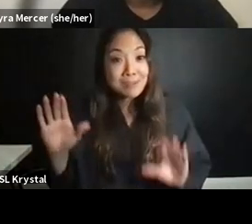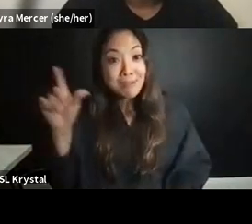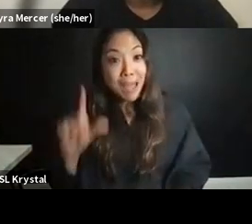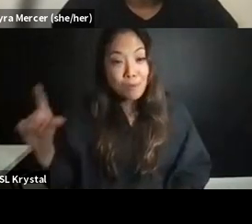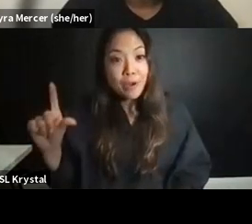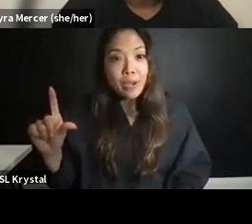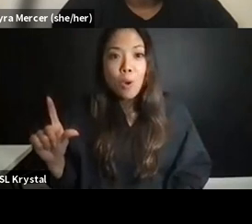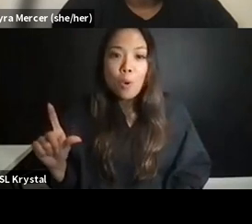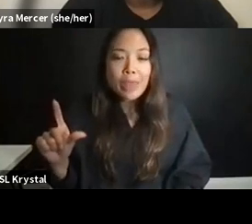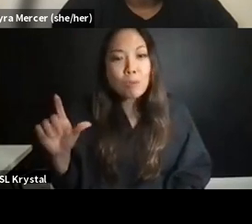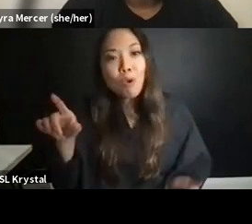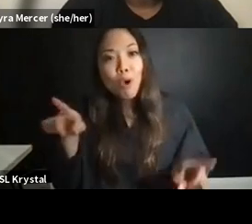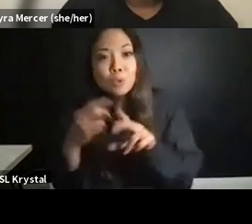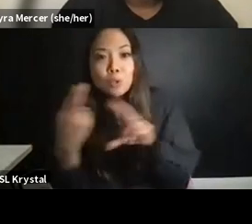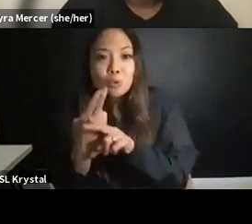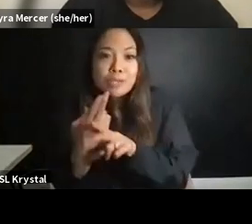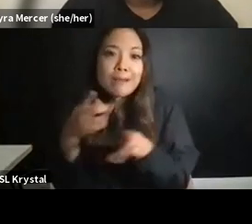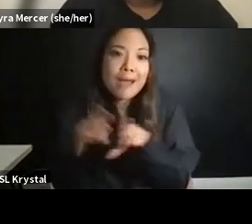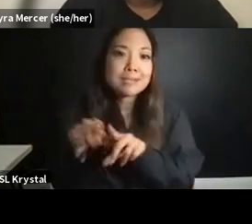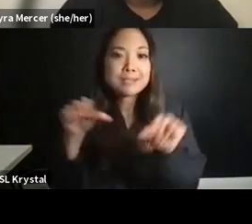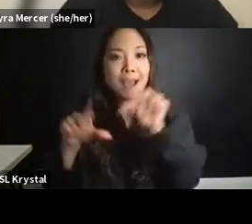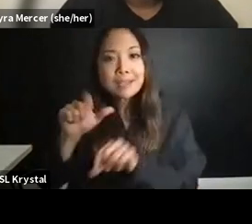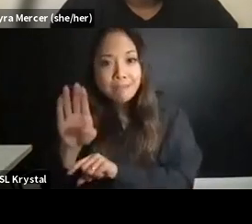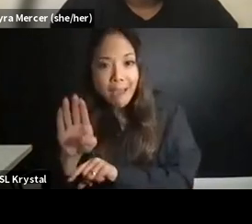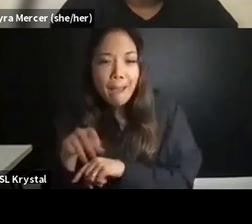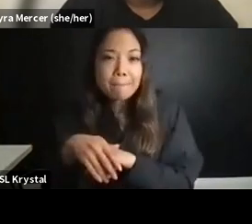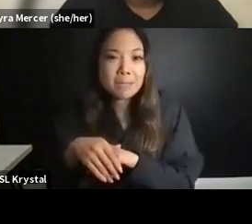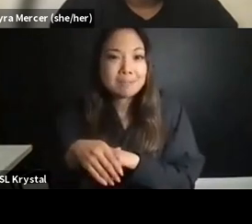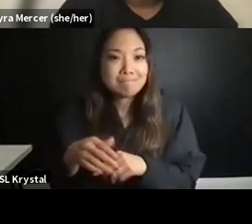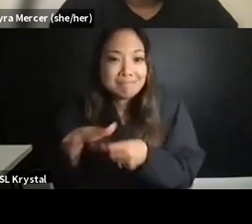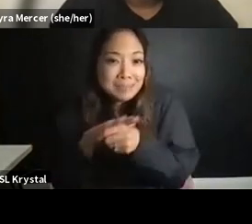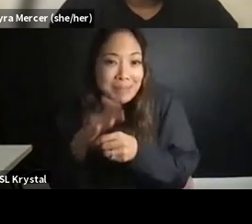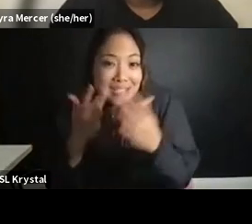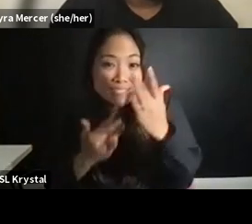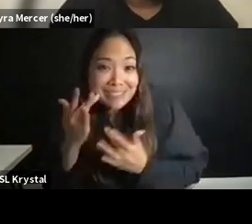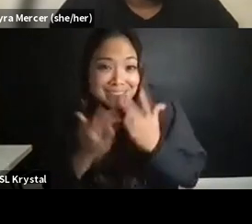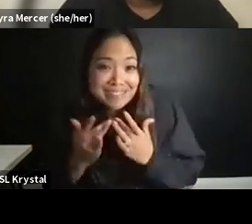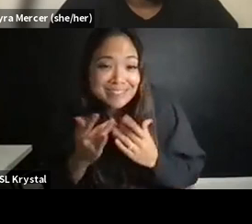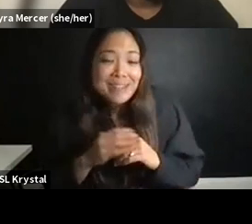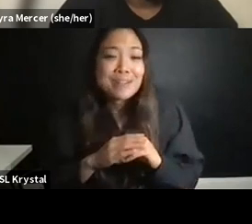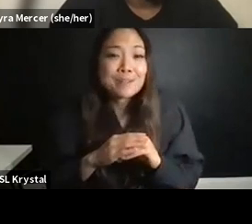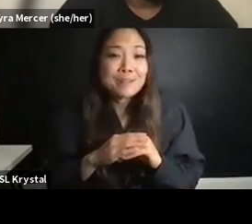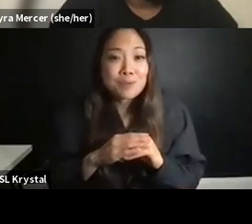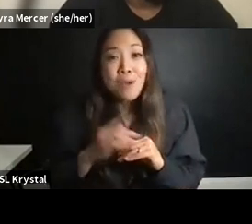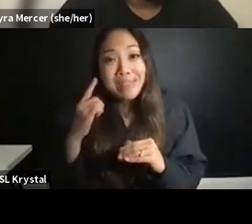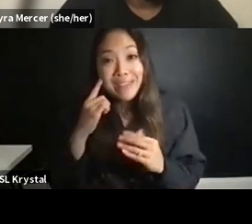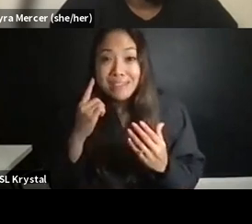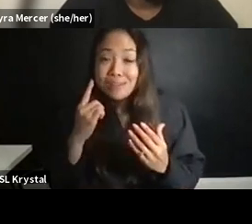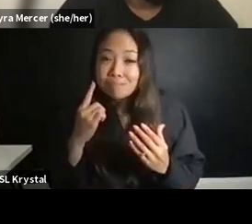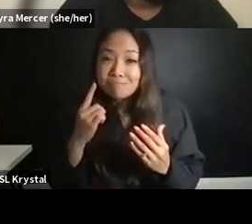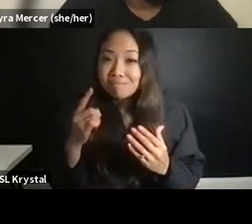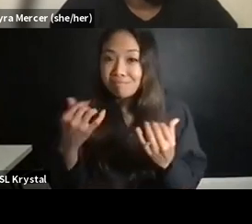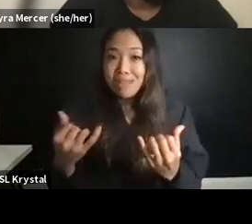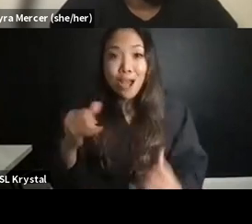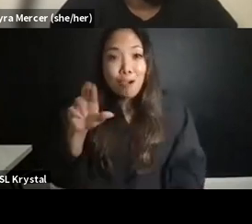lab or the science room and so i think that there are some real real life um restrictions that we